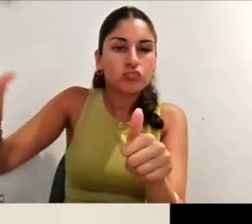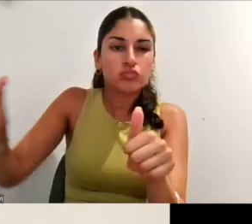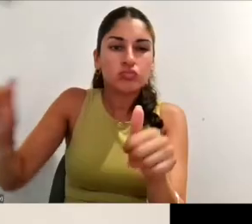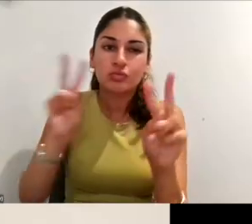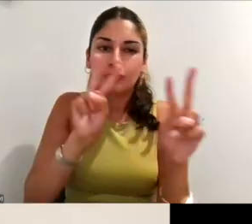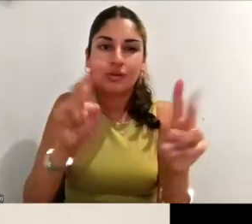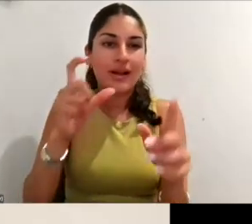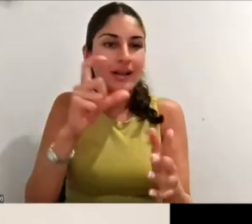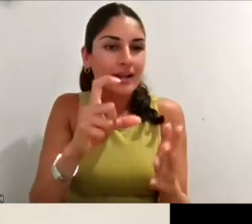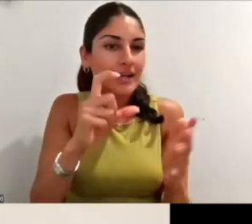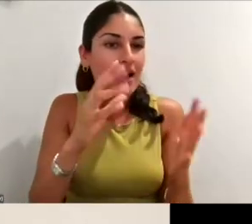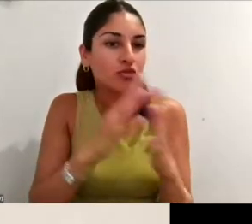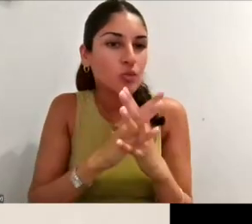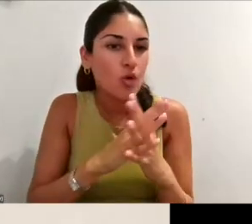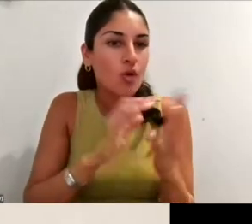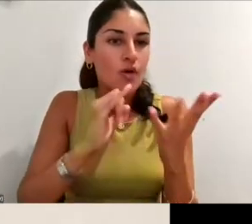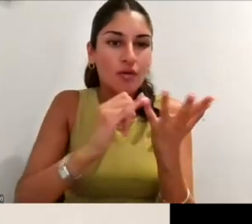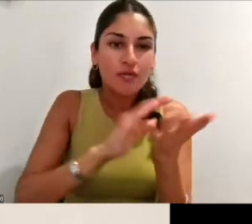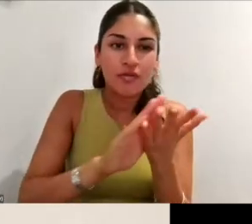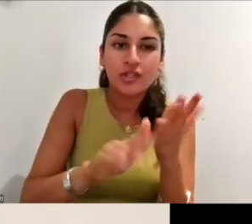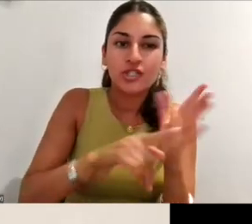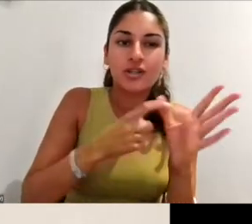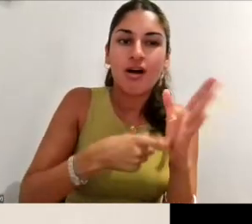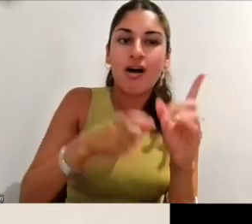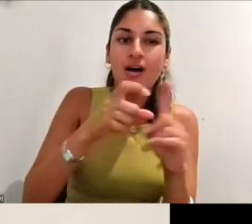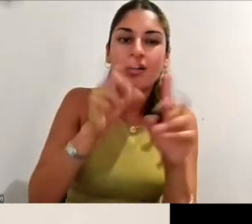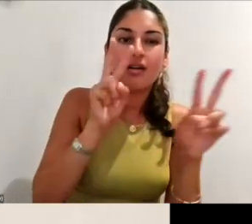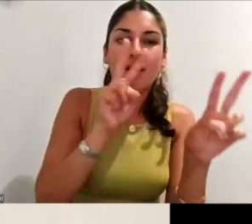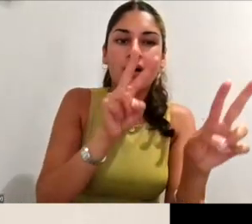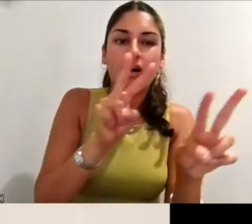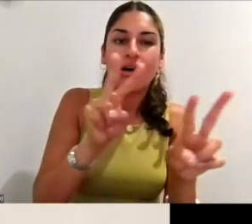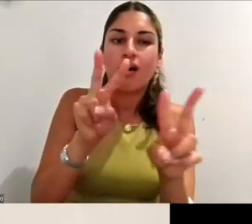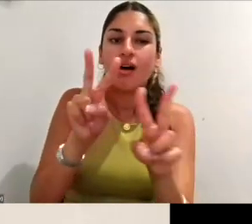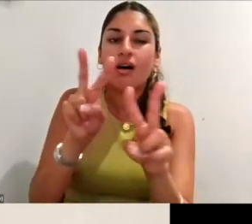City. And you're thinking, this is magic.